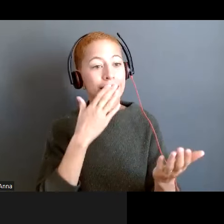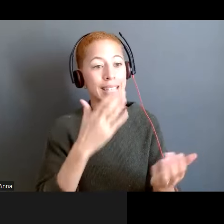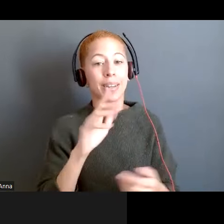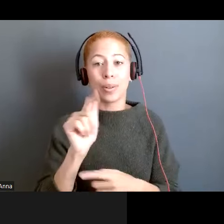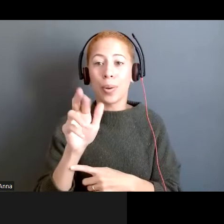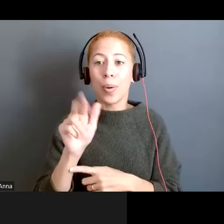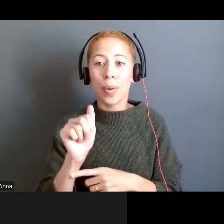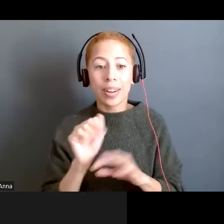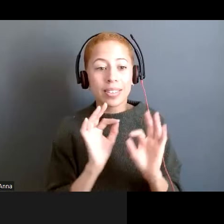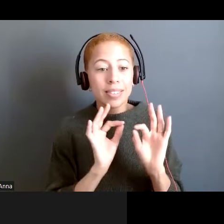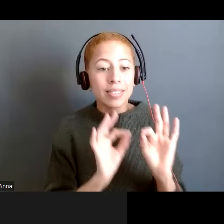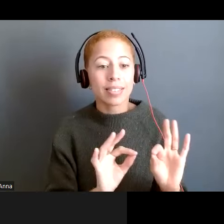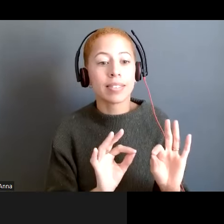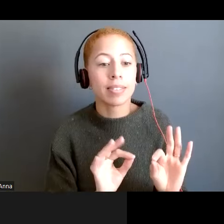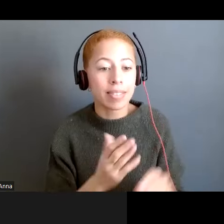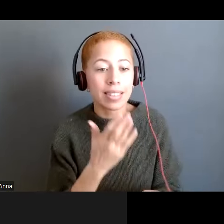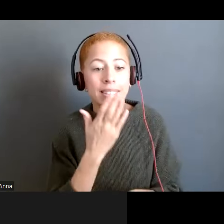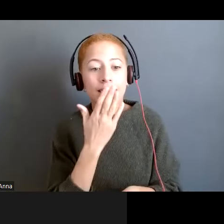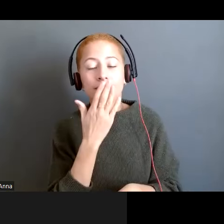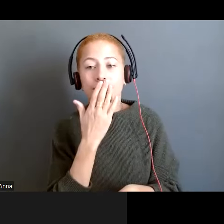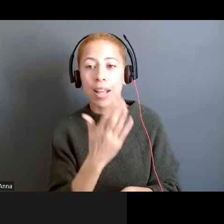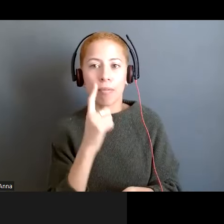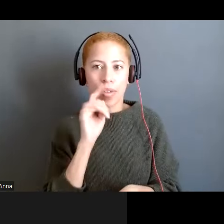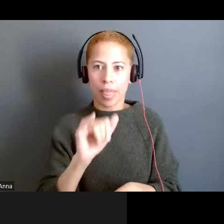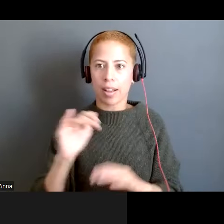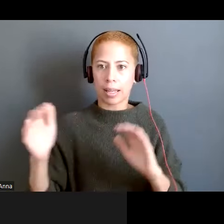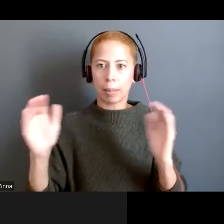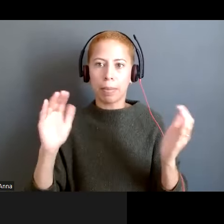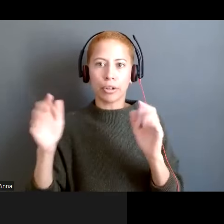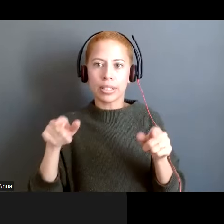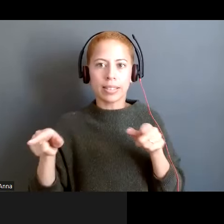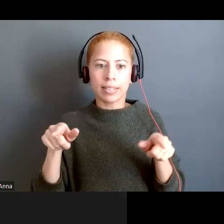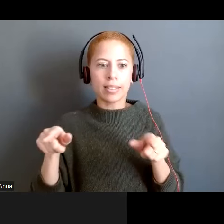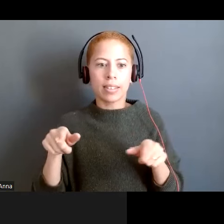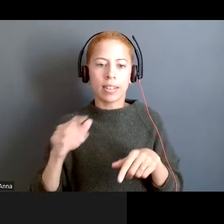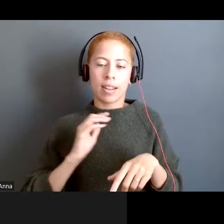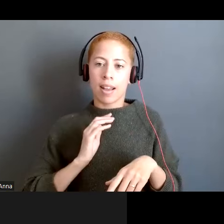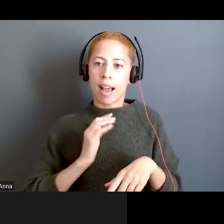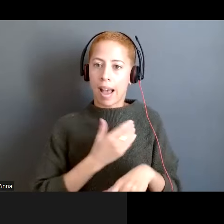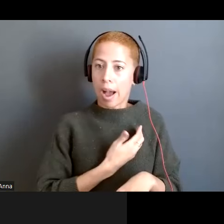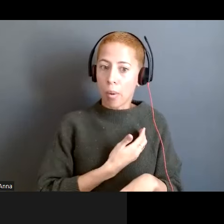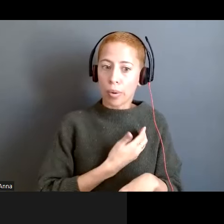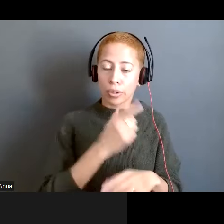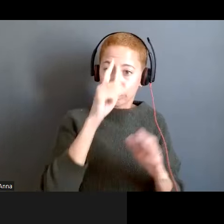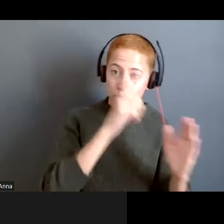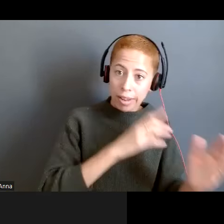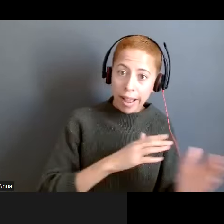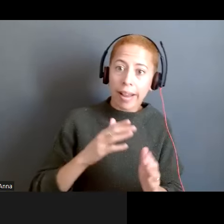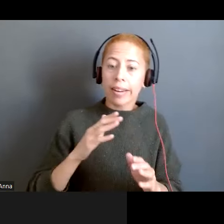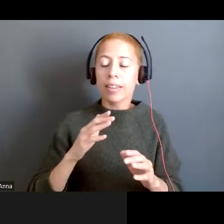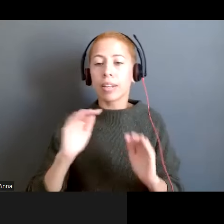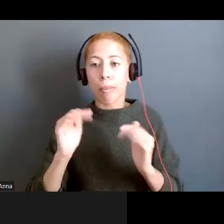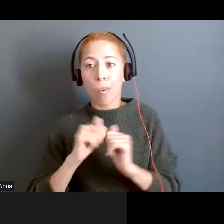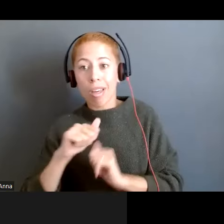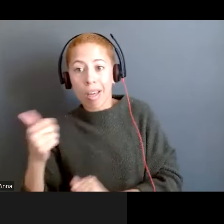it's interesting just to see the comparisons of, you know, where we stand compared to other provinces, and not only with the dementia report, with